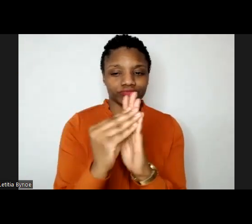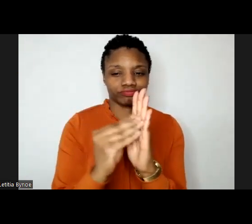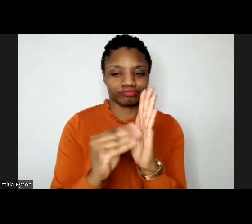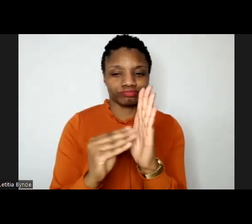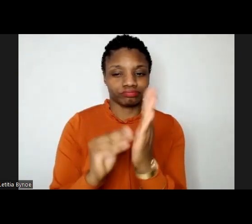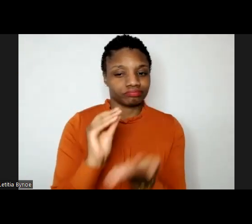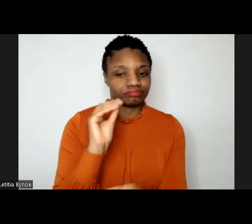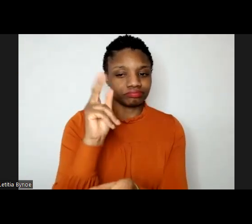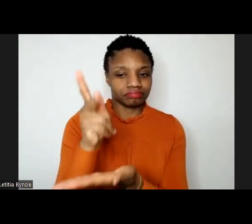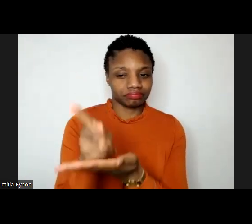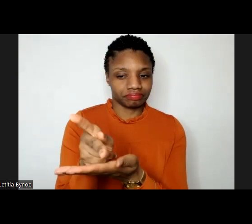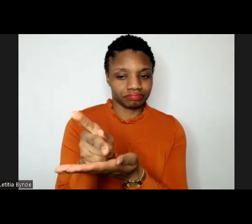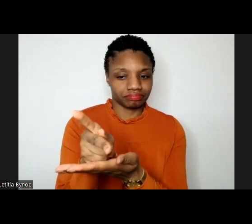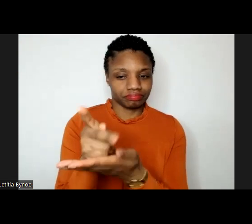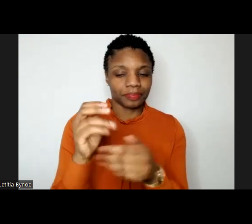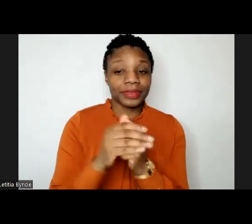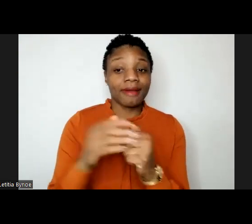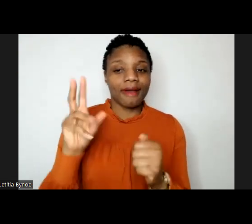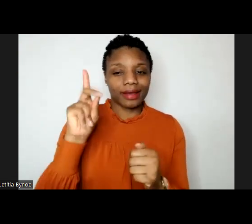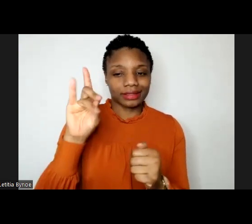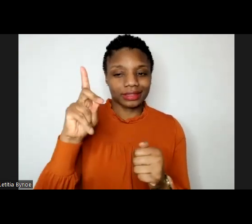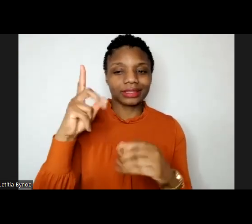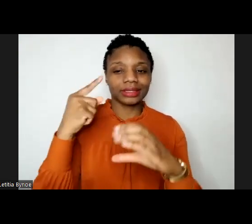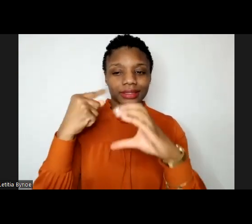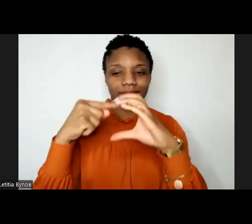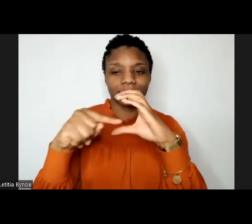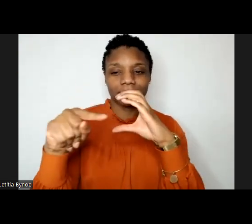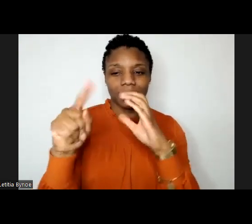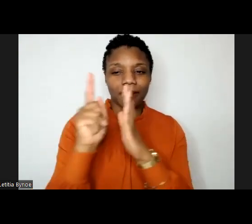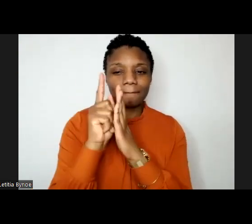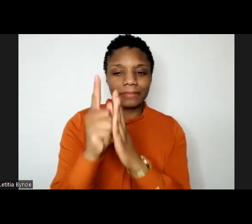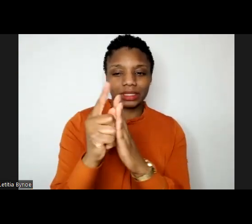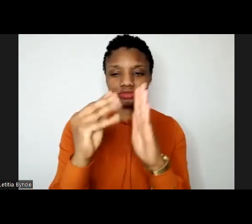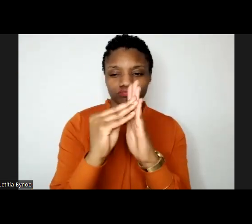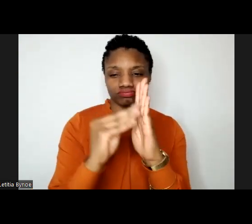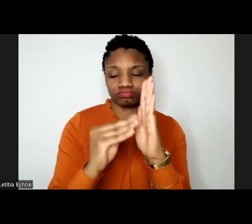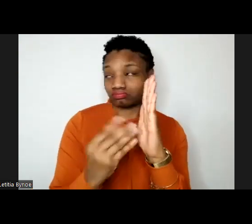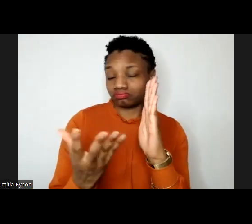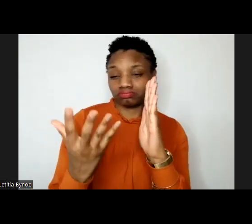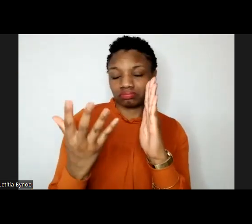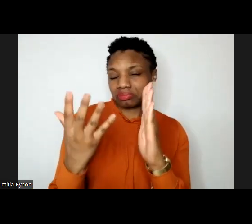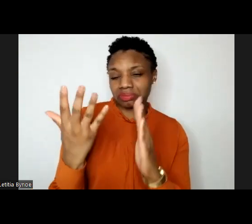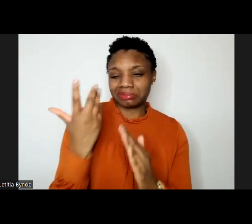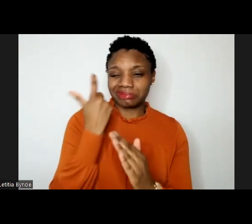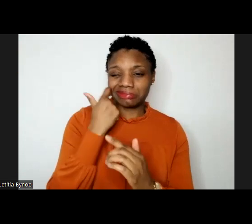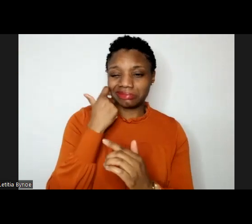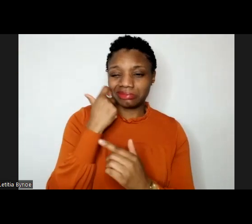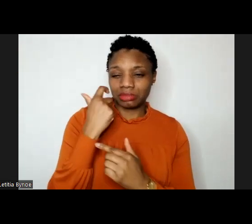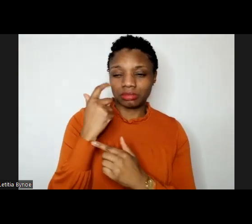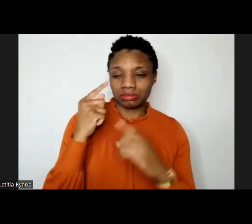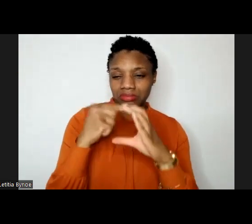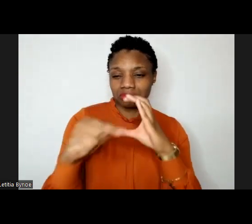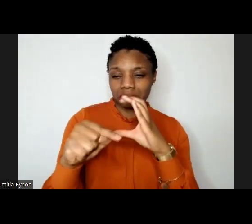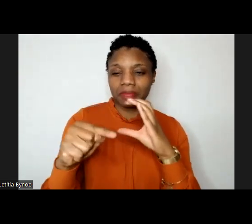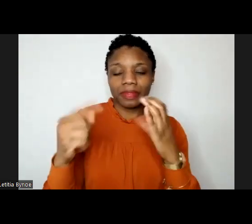I sent the minutes earlier and we'll open it. Well, I guess